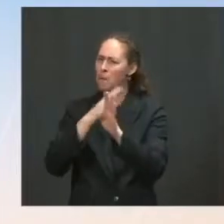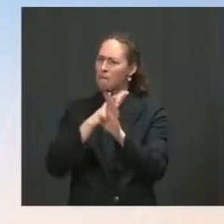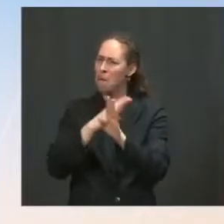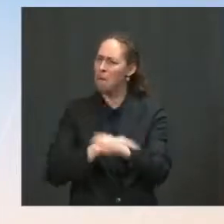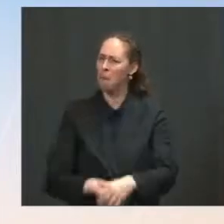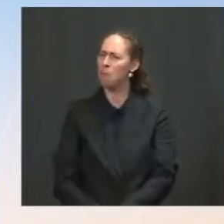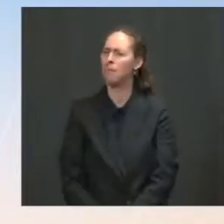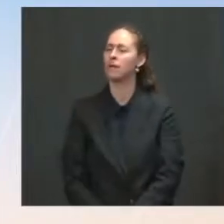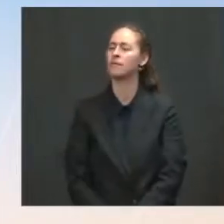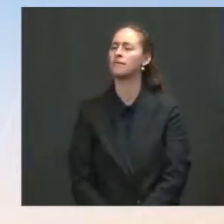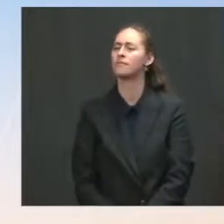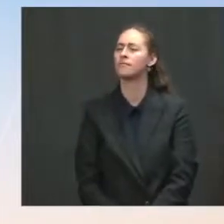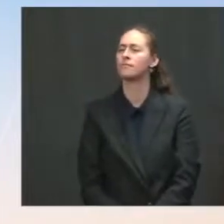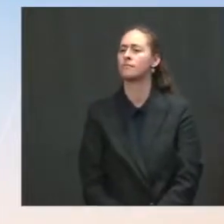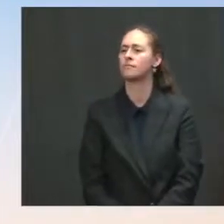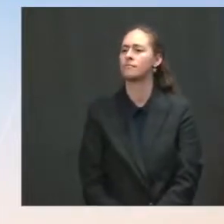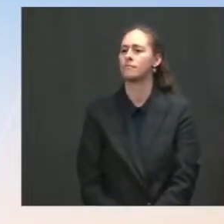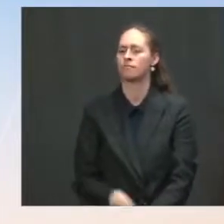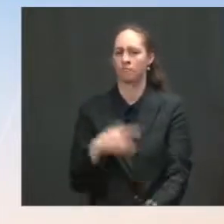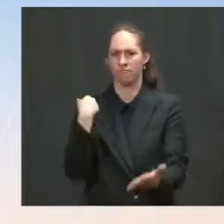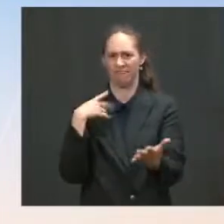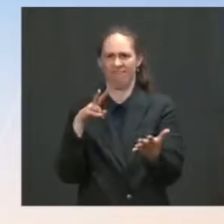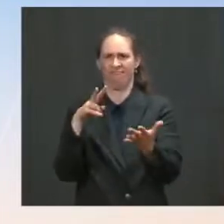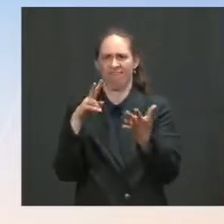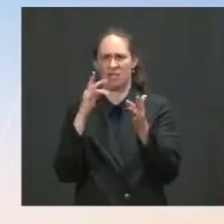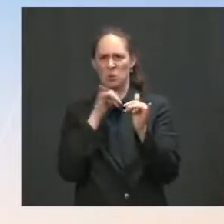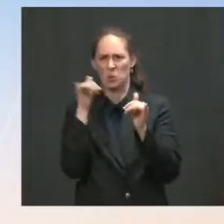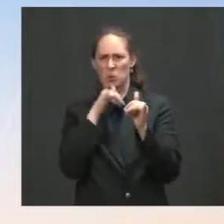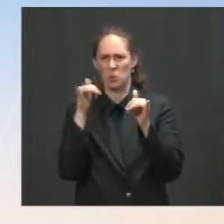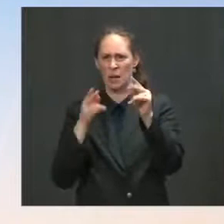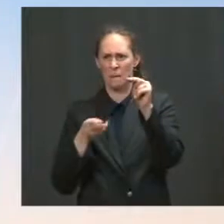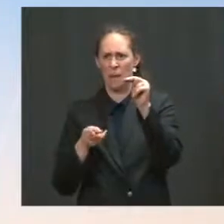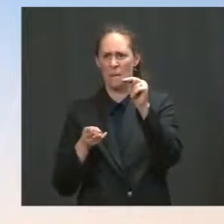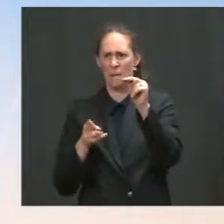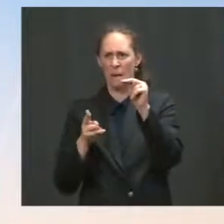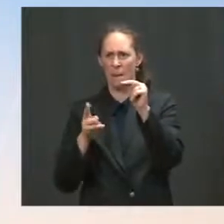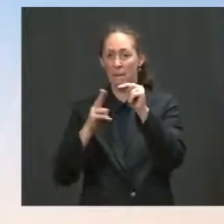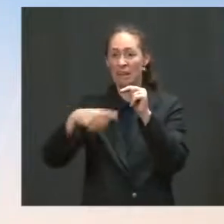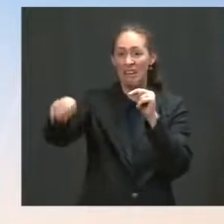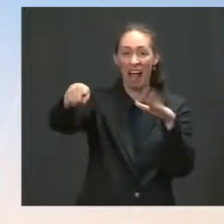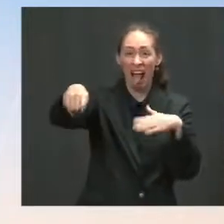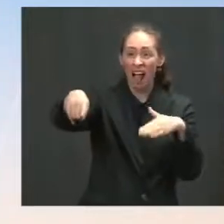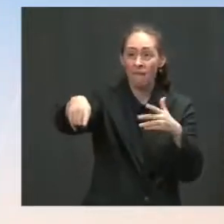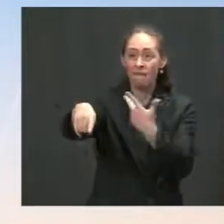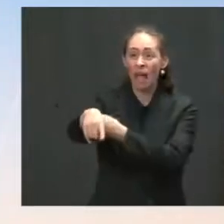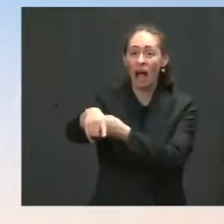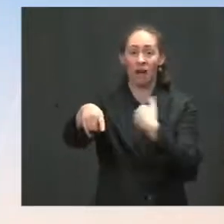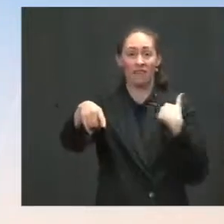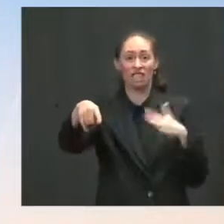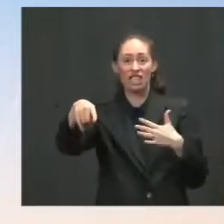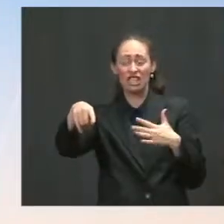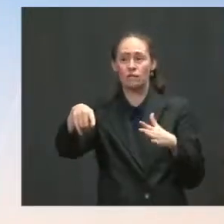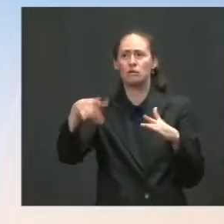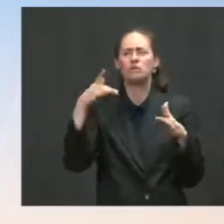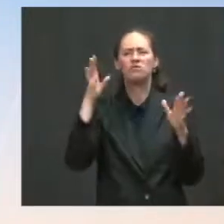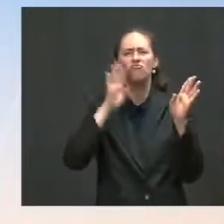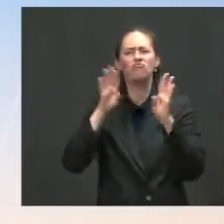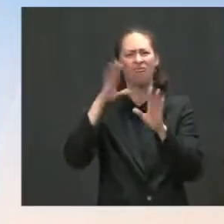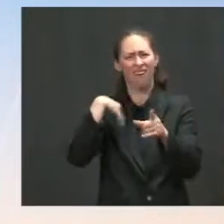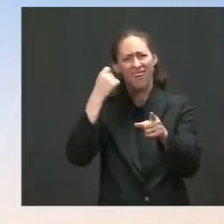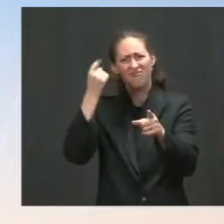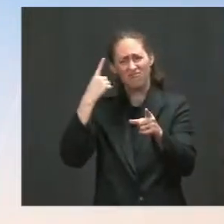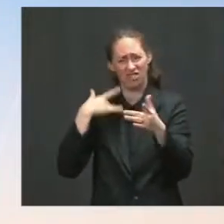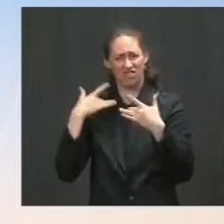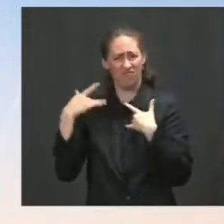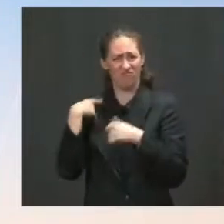rising cases in certain communities, unvaccinated communities, of course that's concerning. We understand that. But we also believe that it is